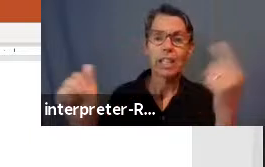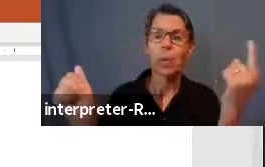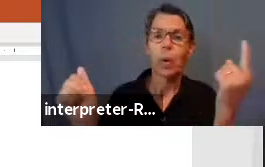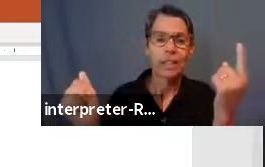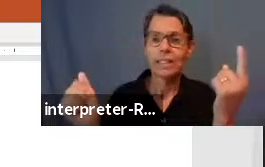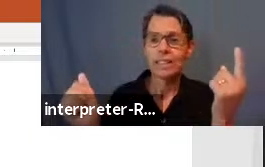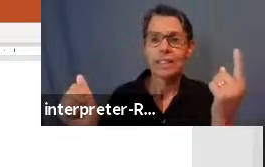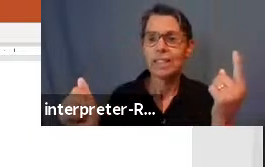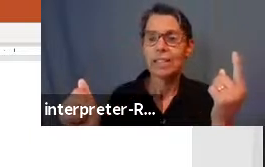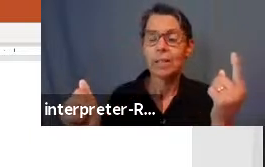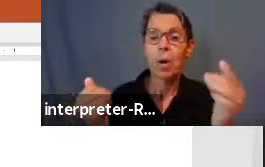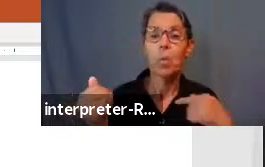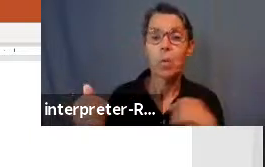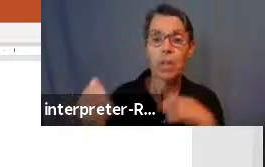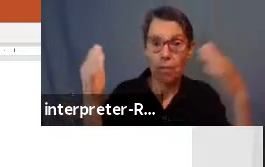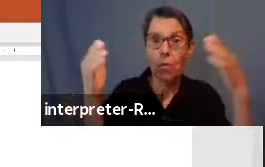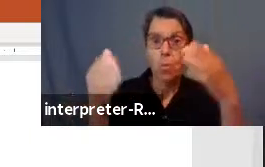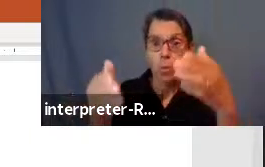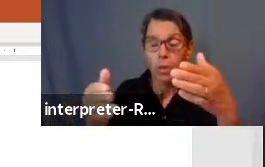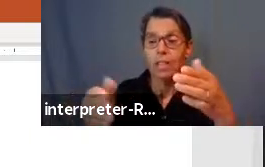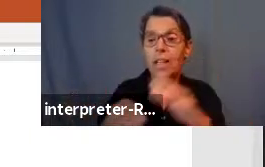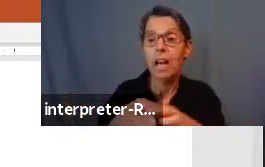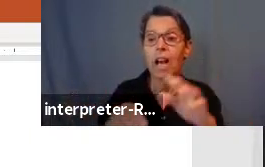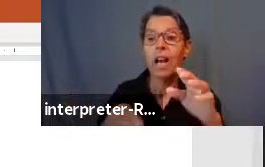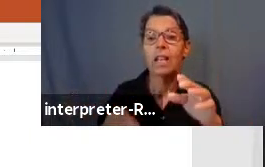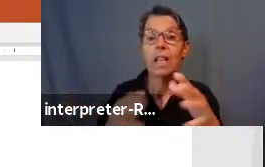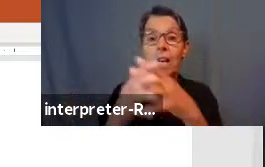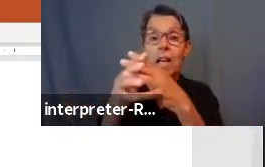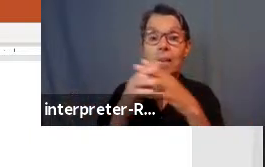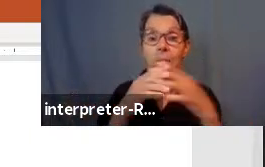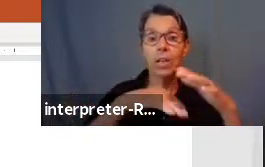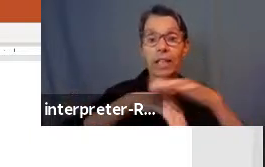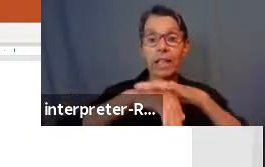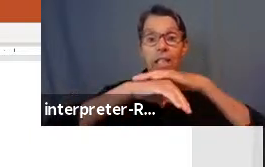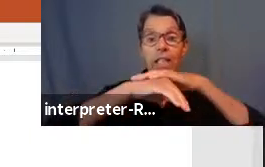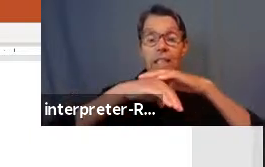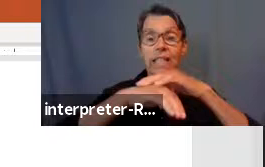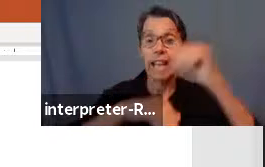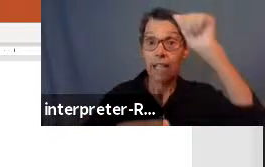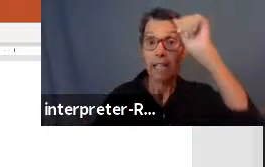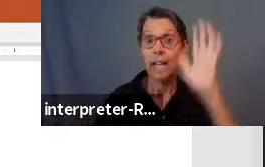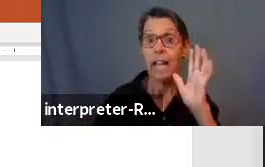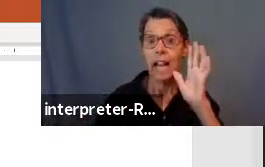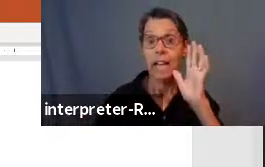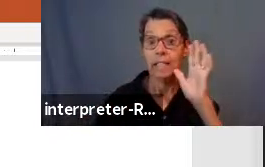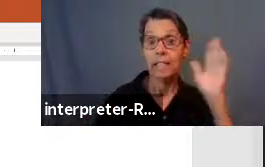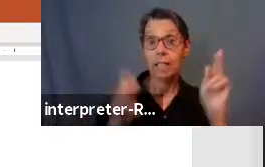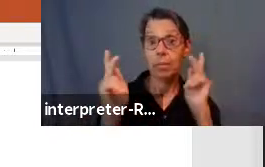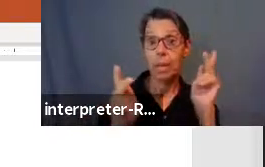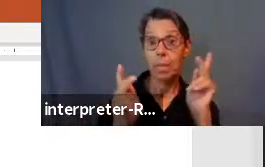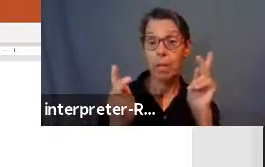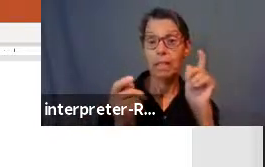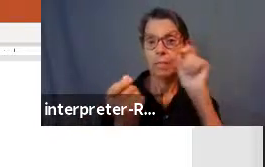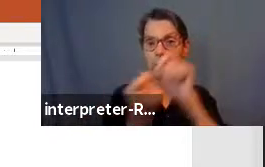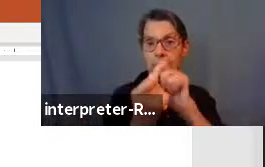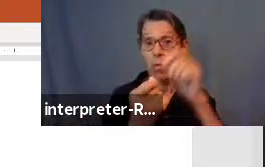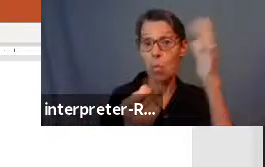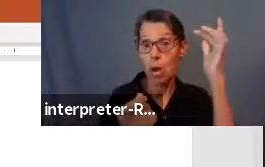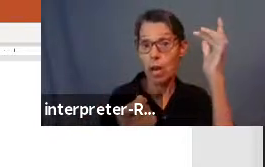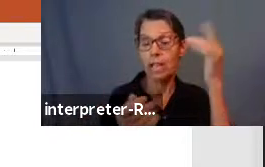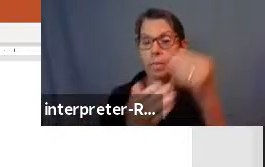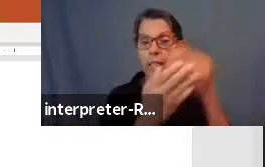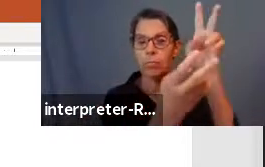everyone, but we do focus on American Indians and Alaska Natives specifically because of our funding that we get through